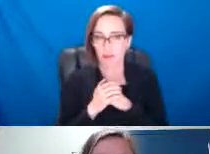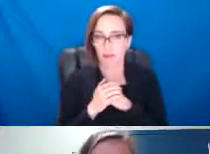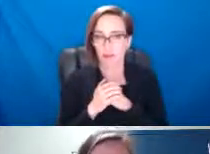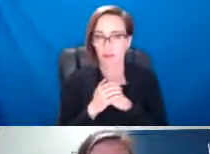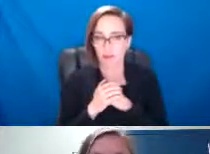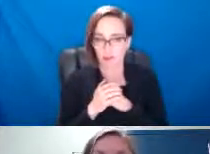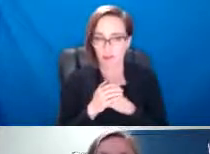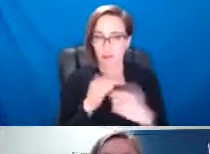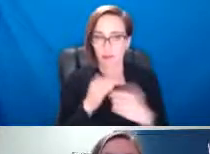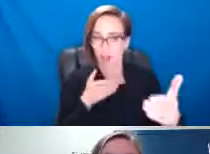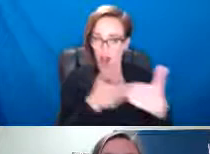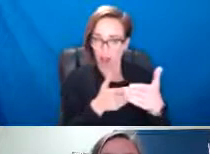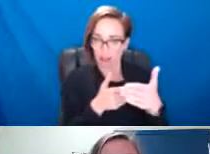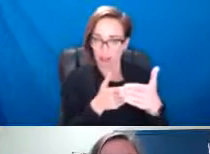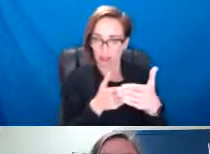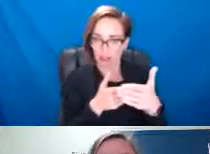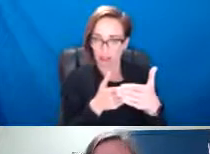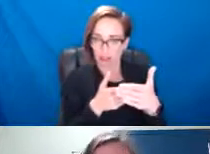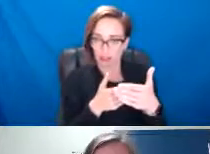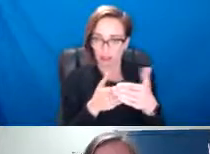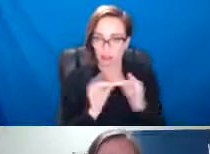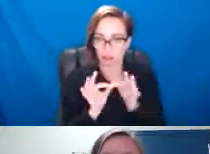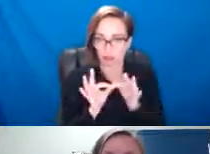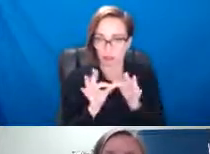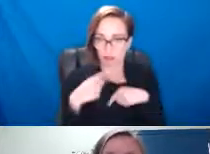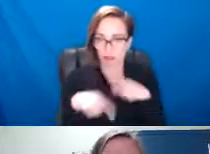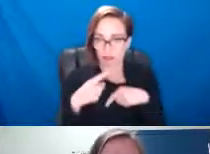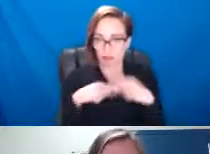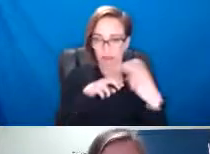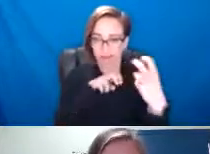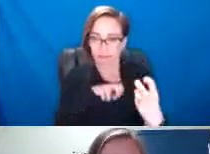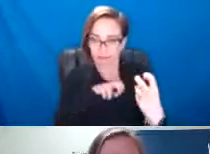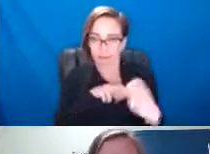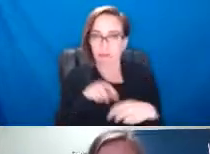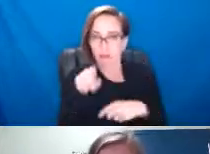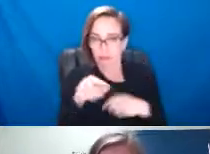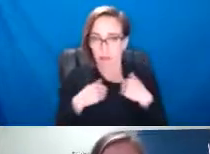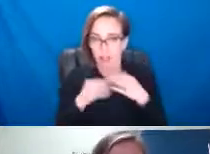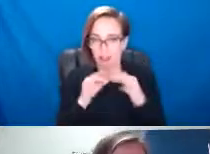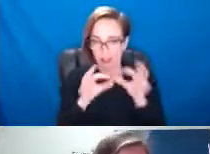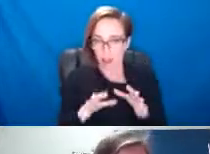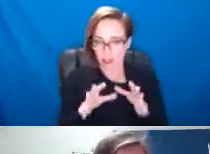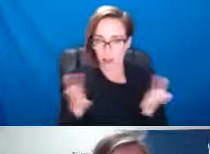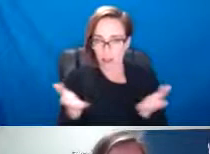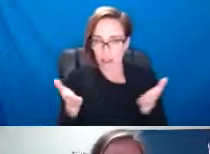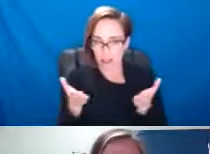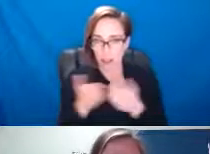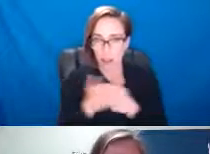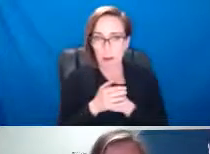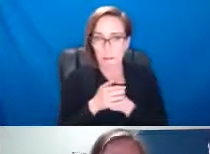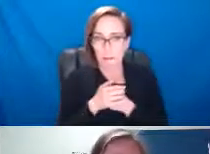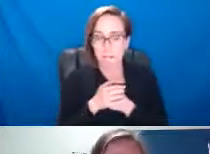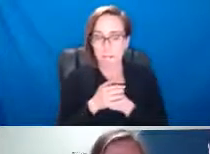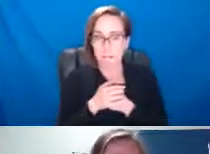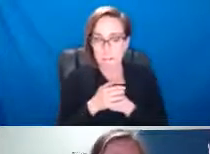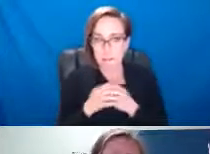close proximity interpreting. This is an interpreter, but we also, as signing individuals